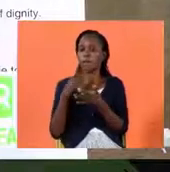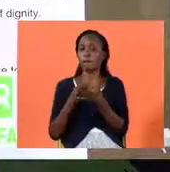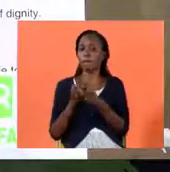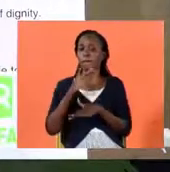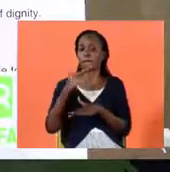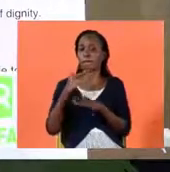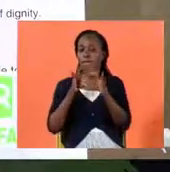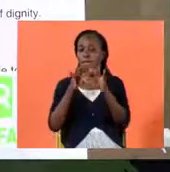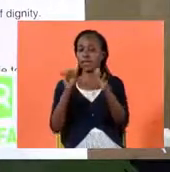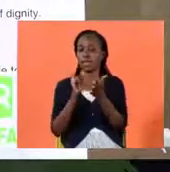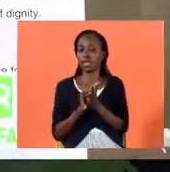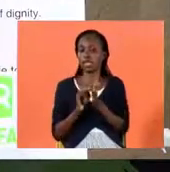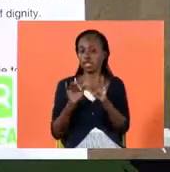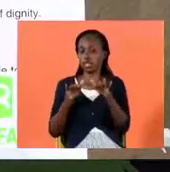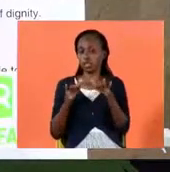waiting to be told.